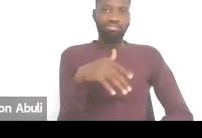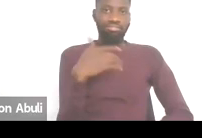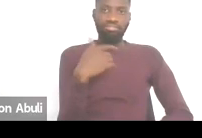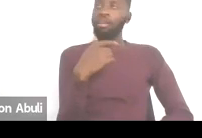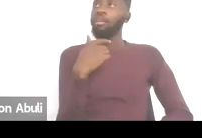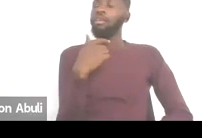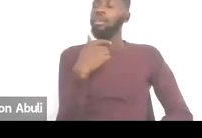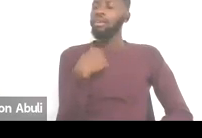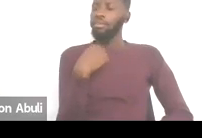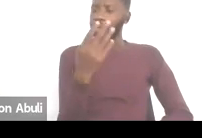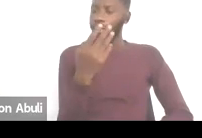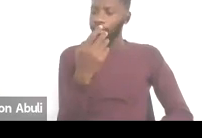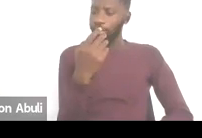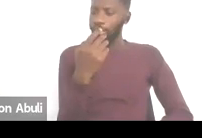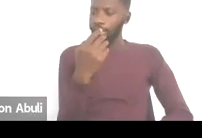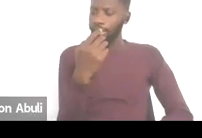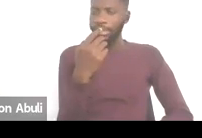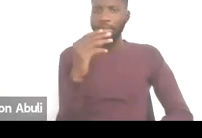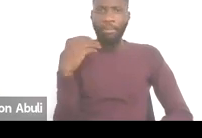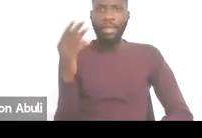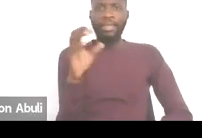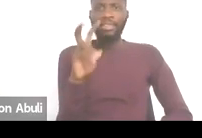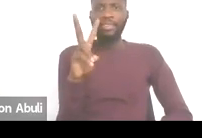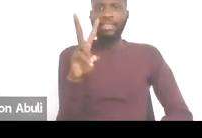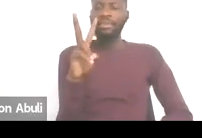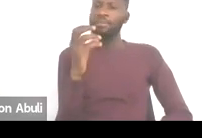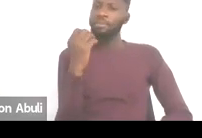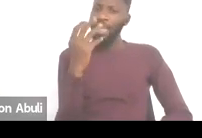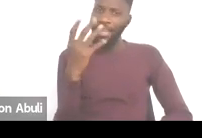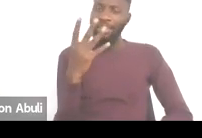me several CVs, several